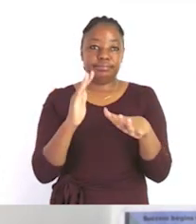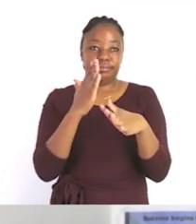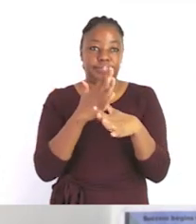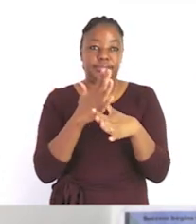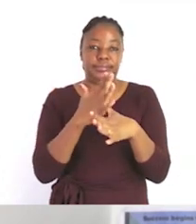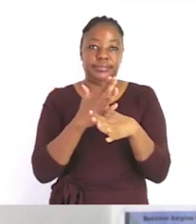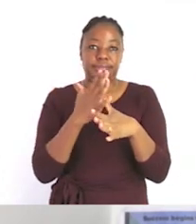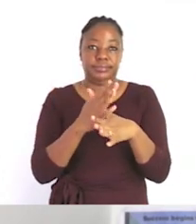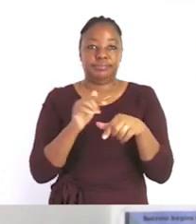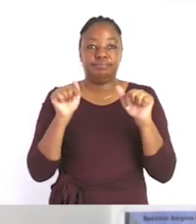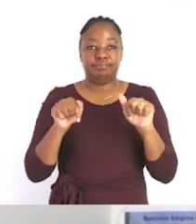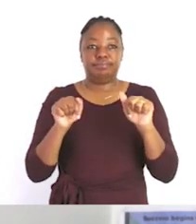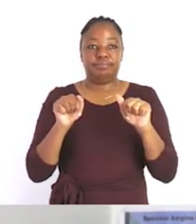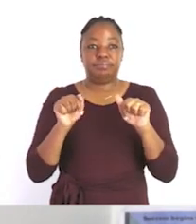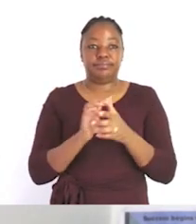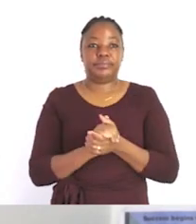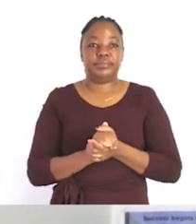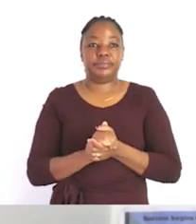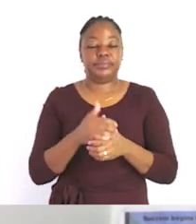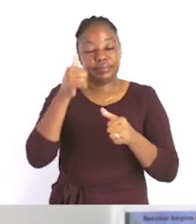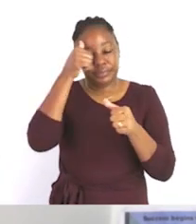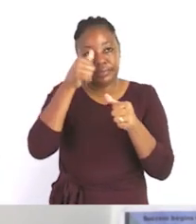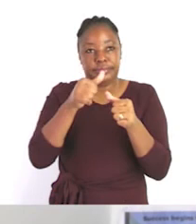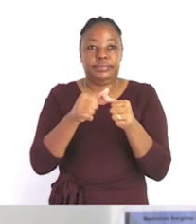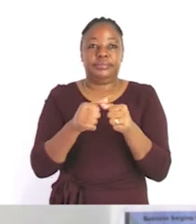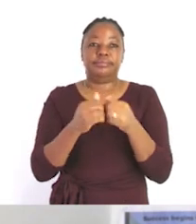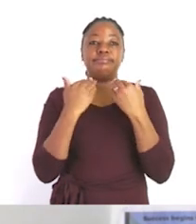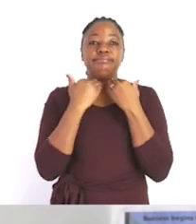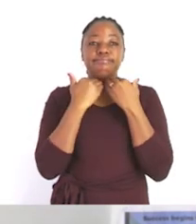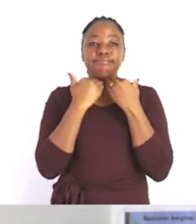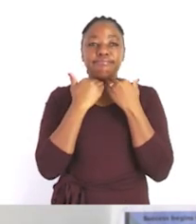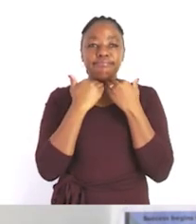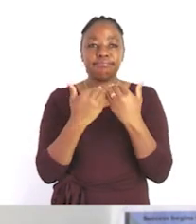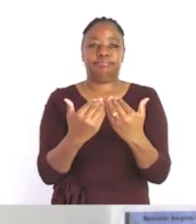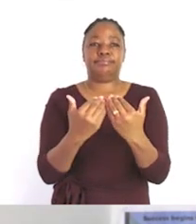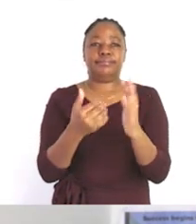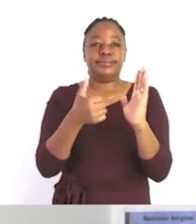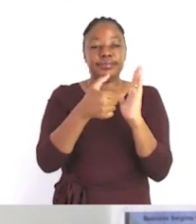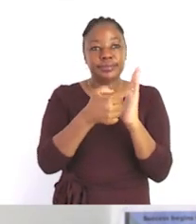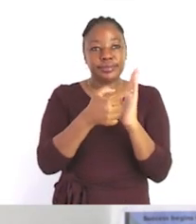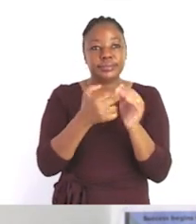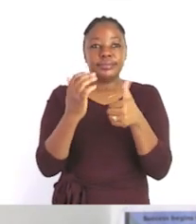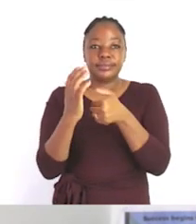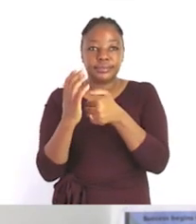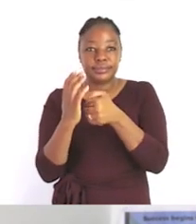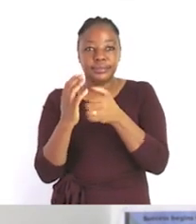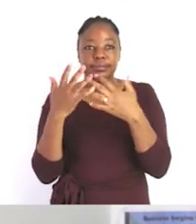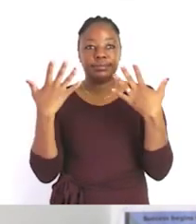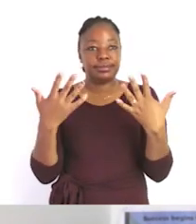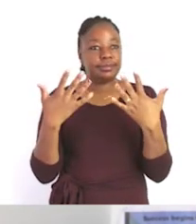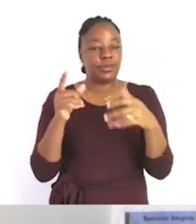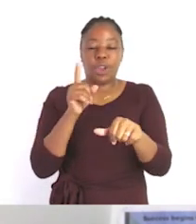exercise for this lesson. Now remember, it is important to continue to sanitize your hands